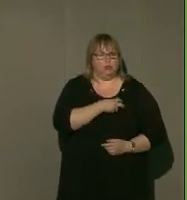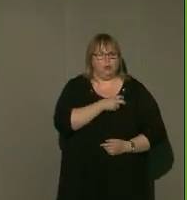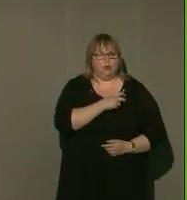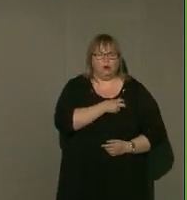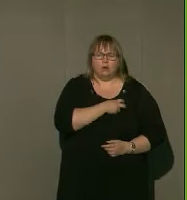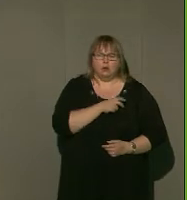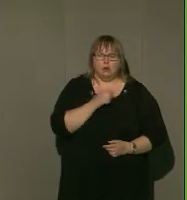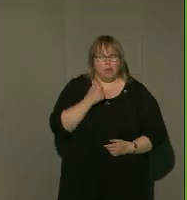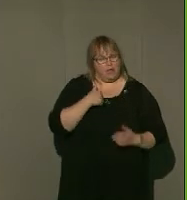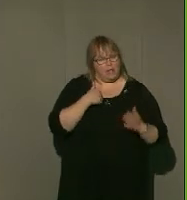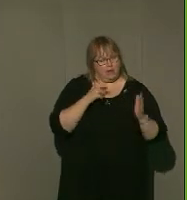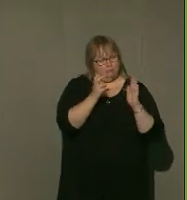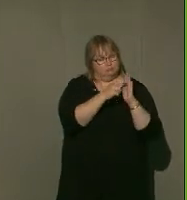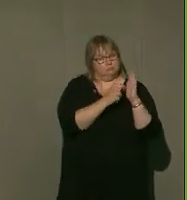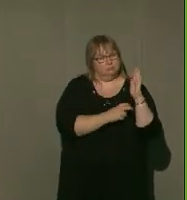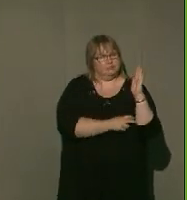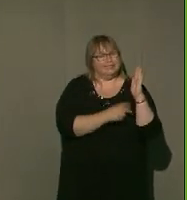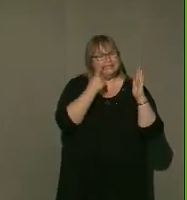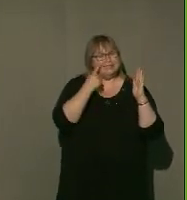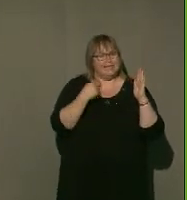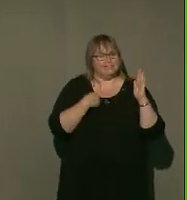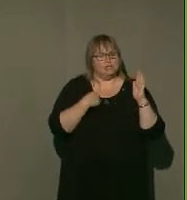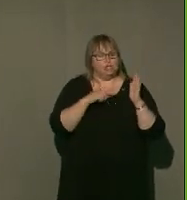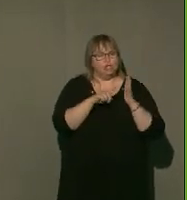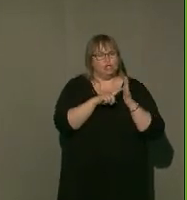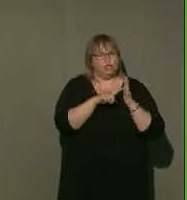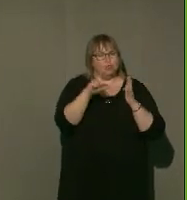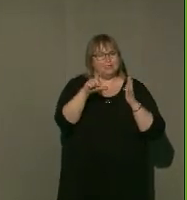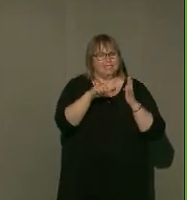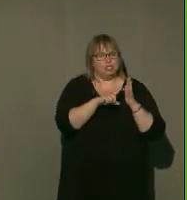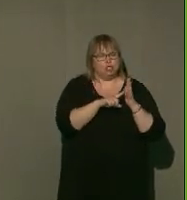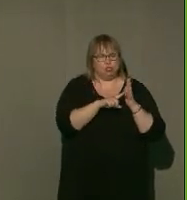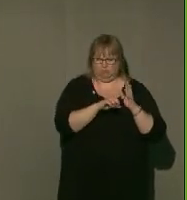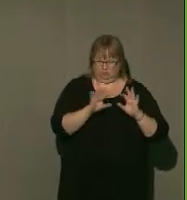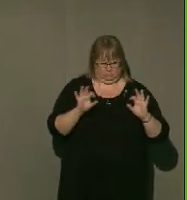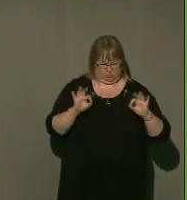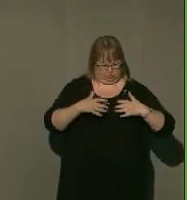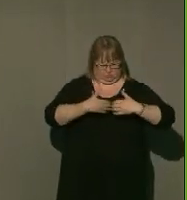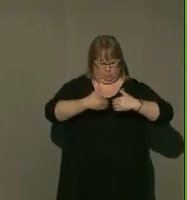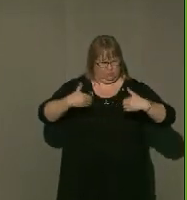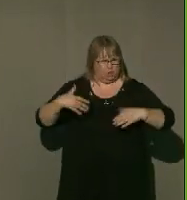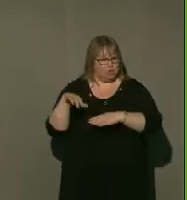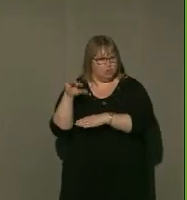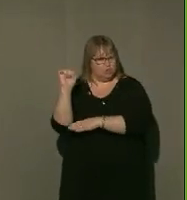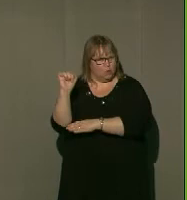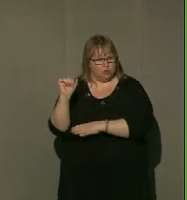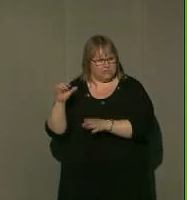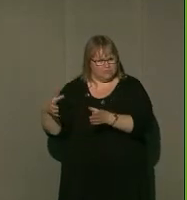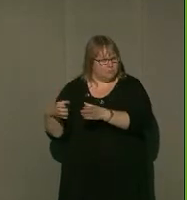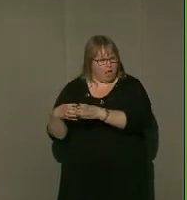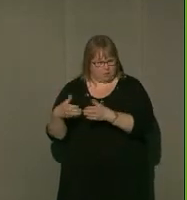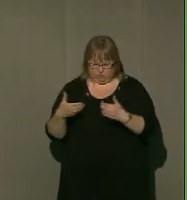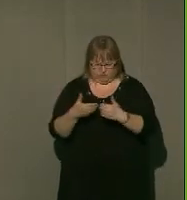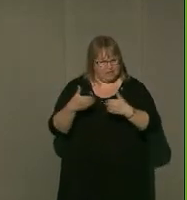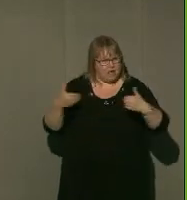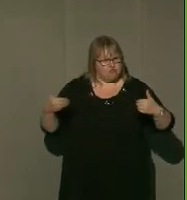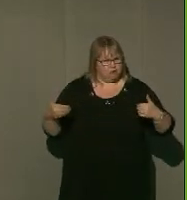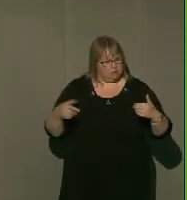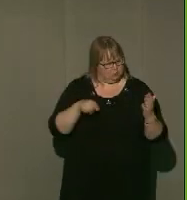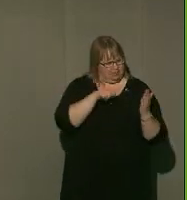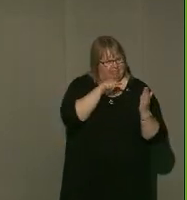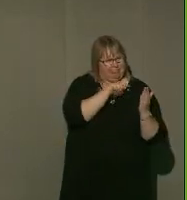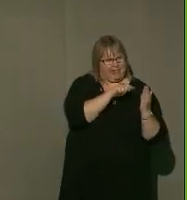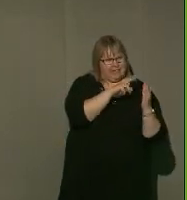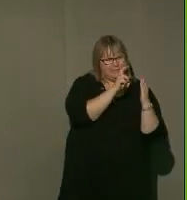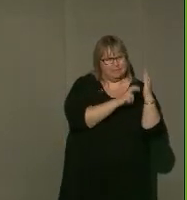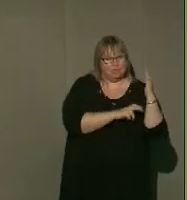petition I signed yesterday from the UCU was not anything to do with the Socialist Workers Party. It was linked straight to